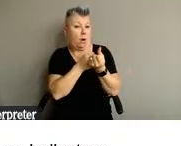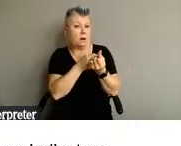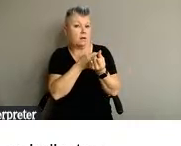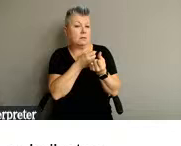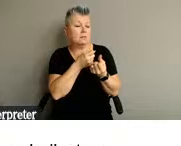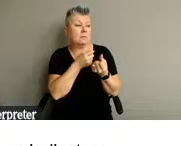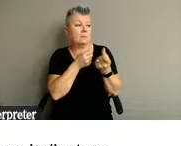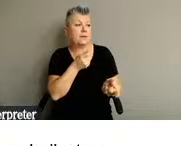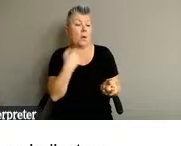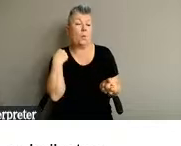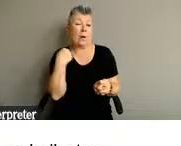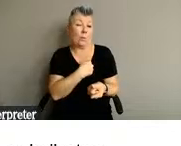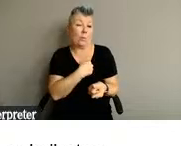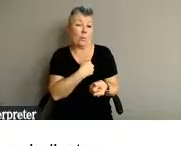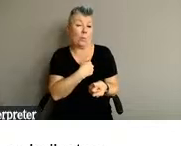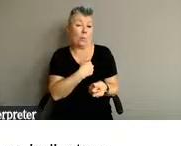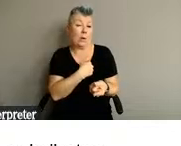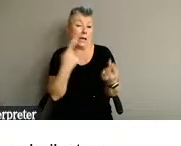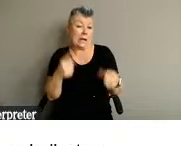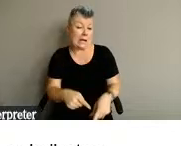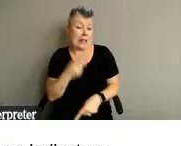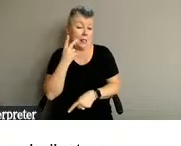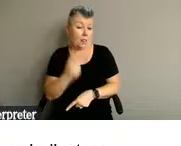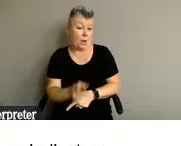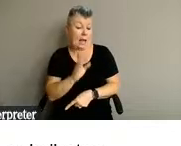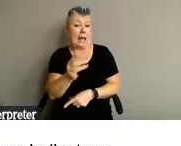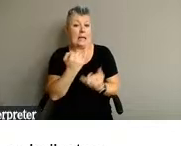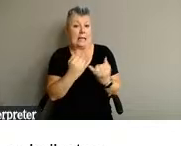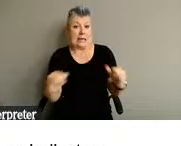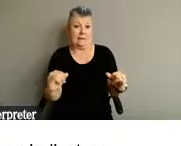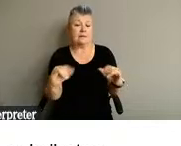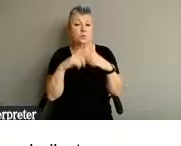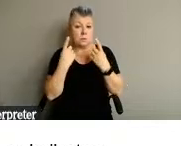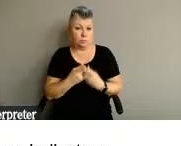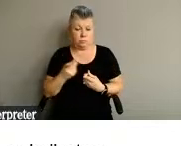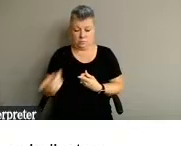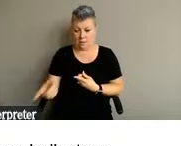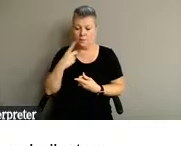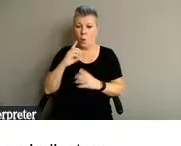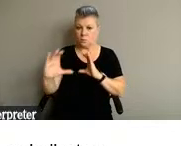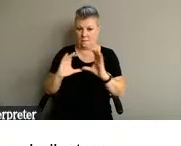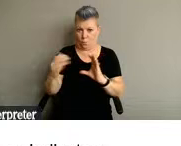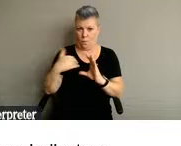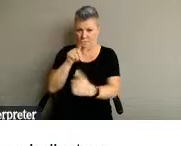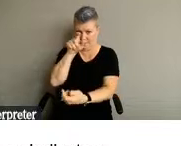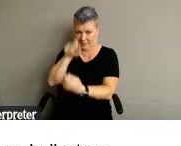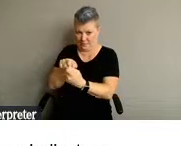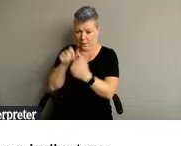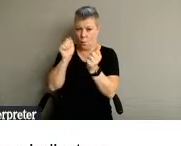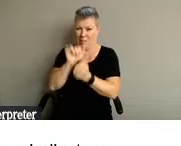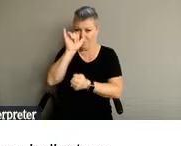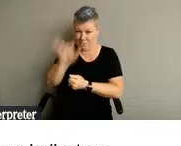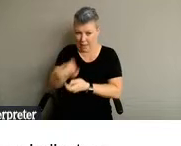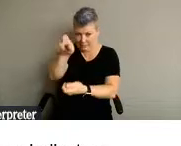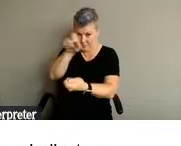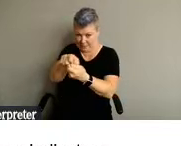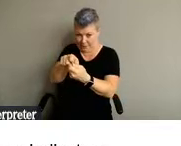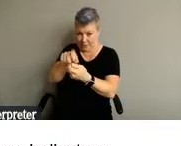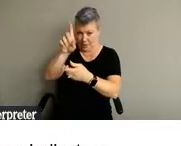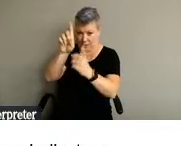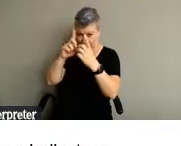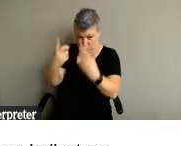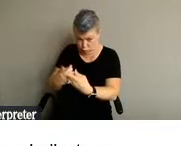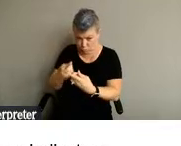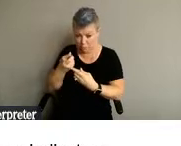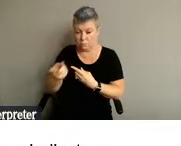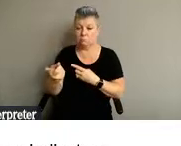we look at individual districts and their particular scores, those are those conversations that we have specifically with that district. But we're